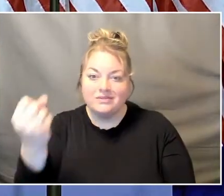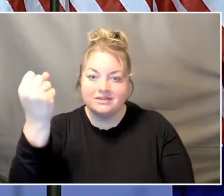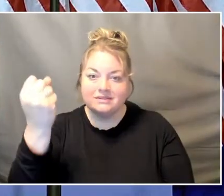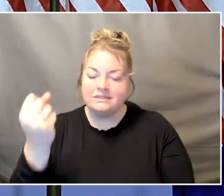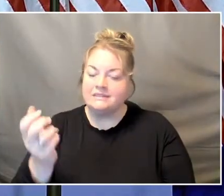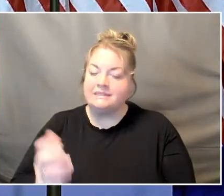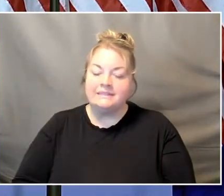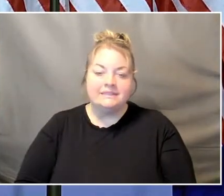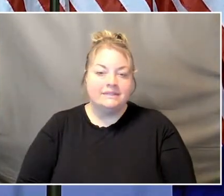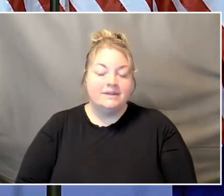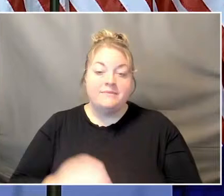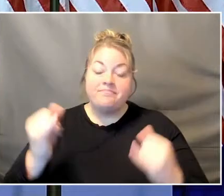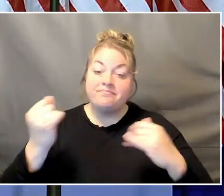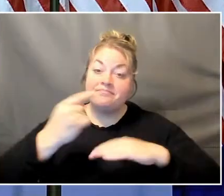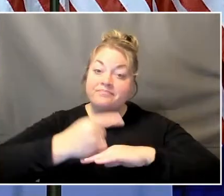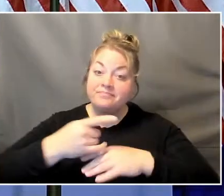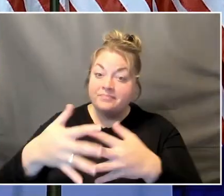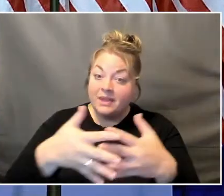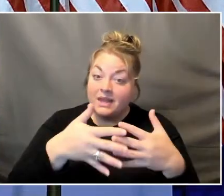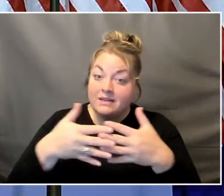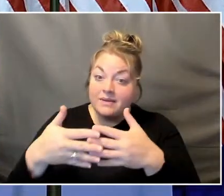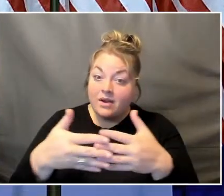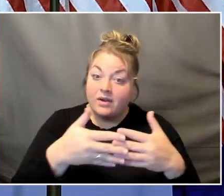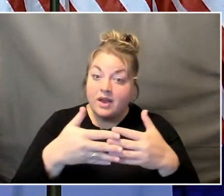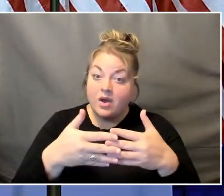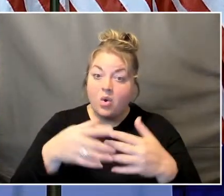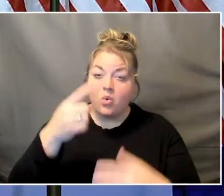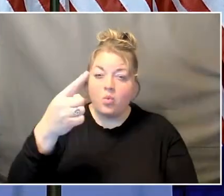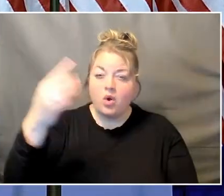Today in America, 1 in 3